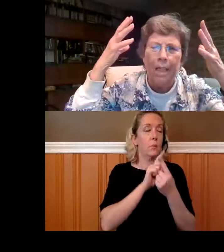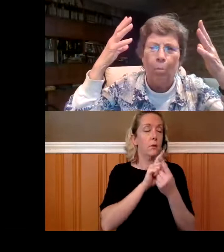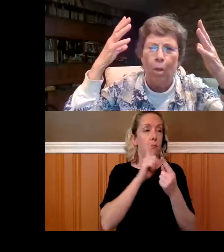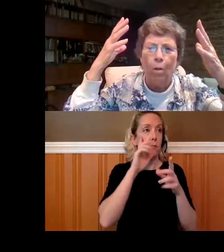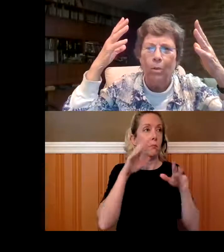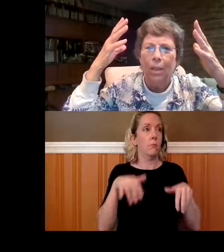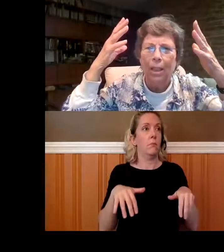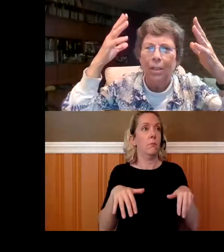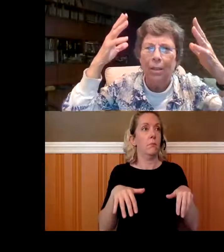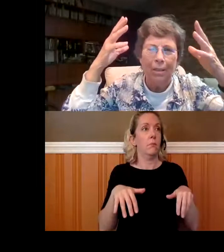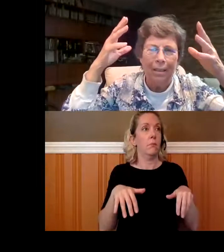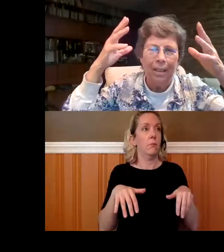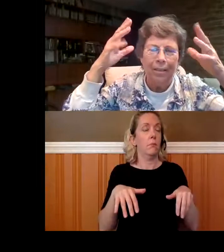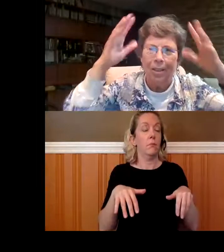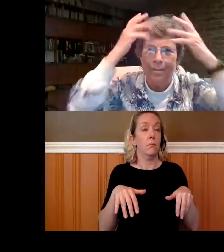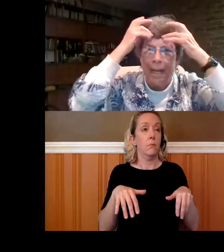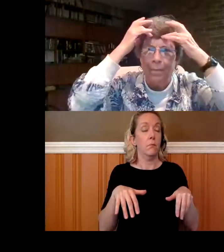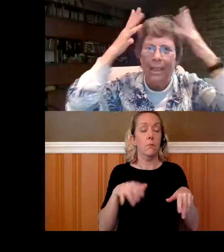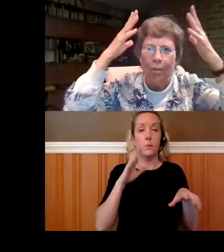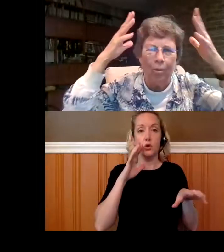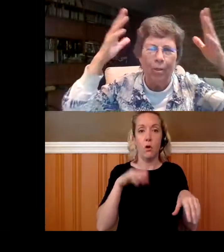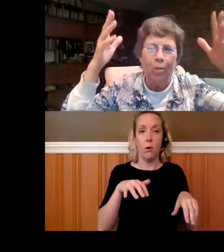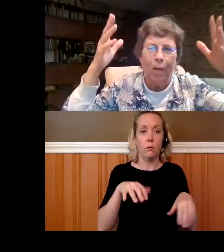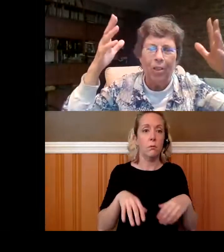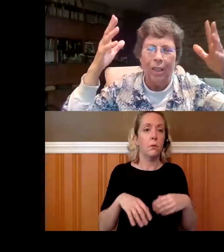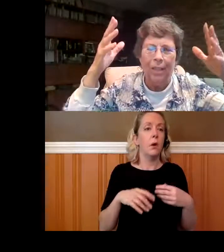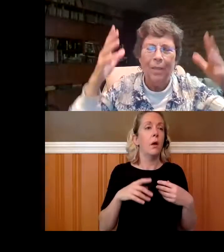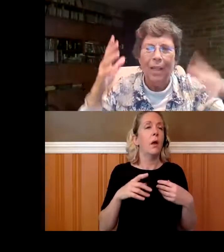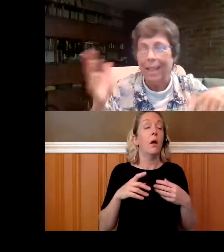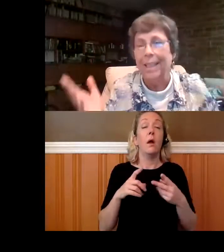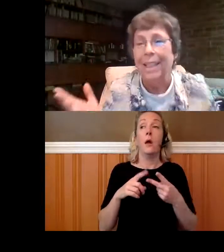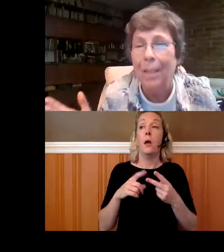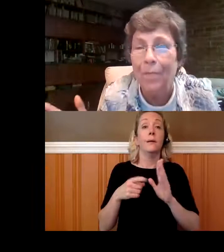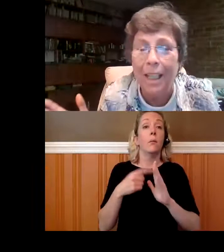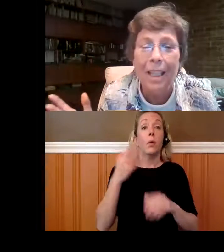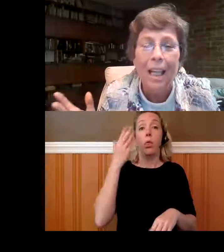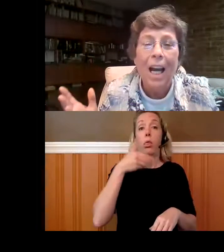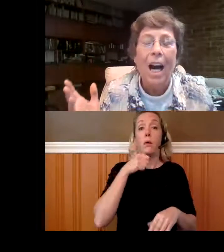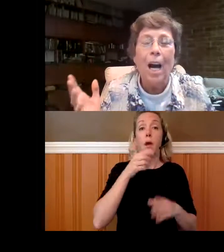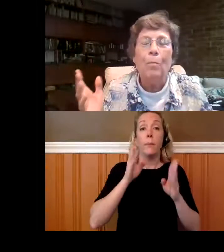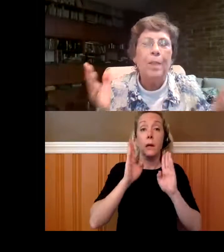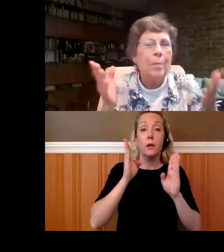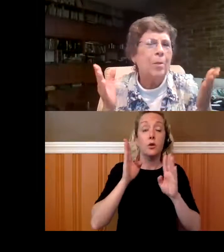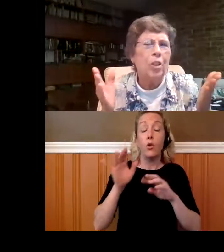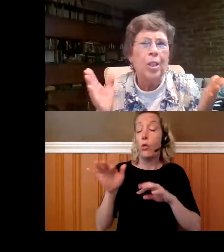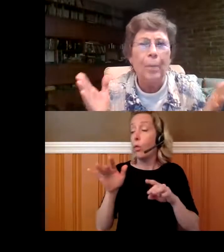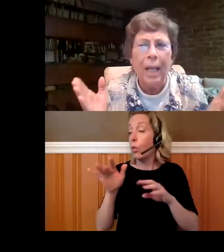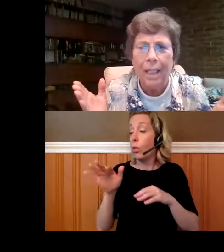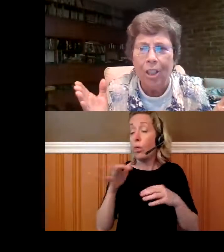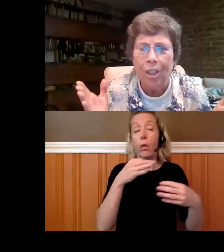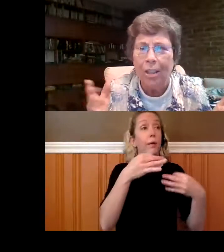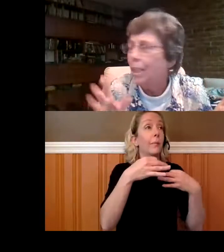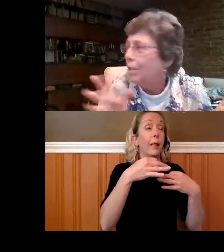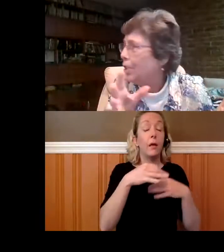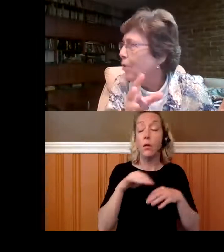it, or they're incredulous. I guess that's the same thing. Sometimes they're just not paying attention. They're, you know, distracted with something, and you're explaining that I'm